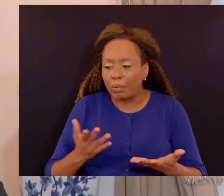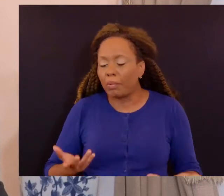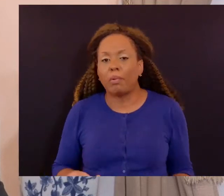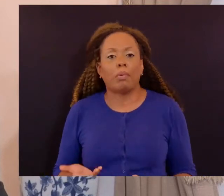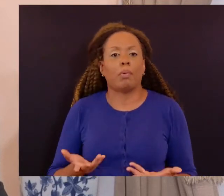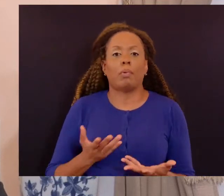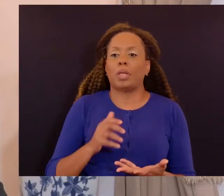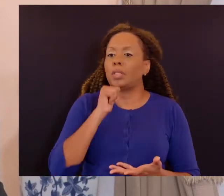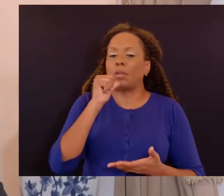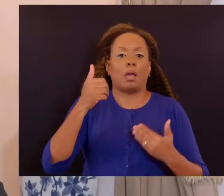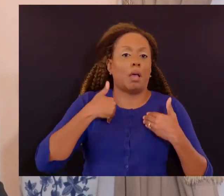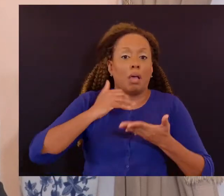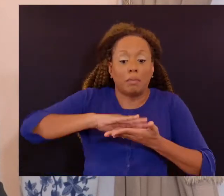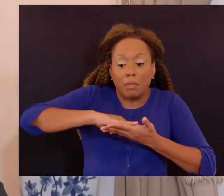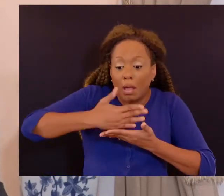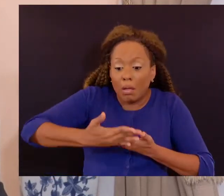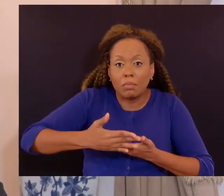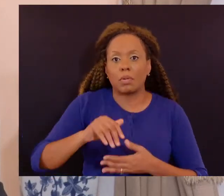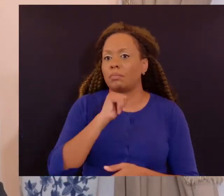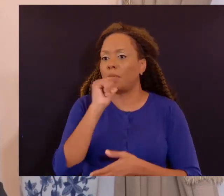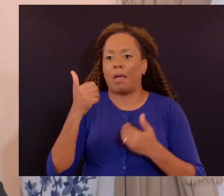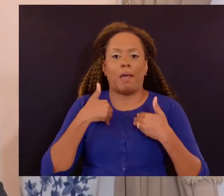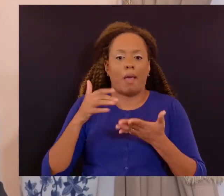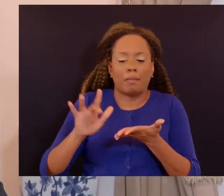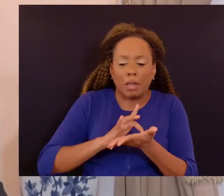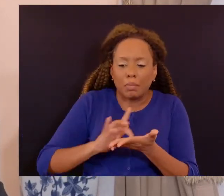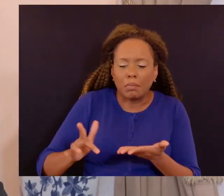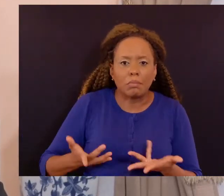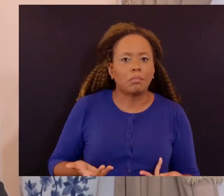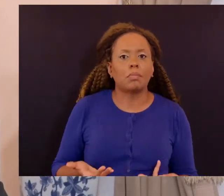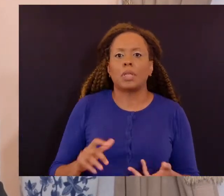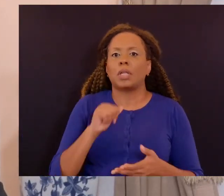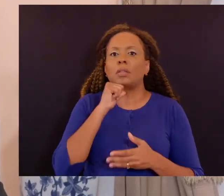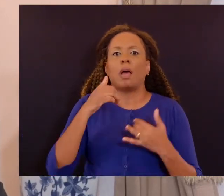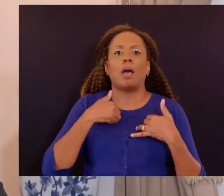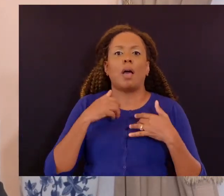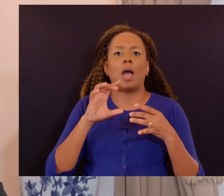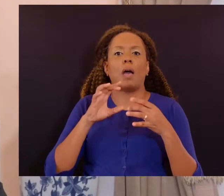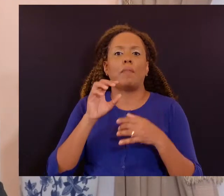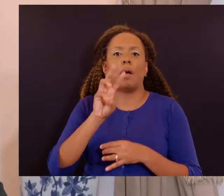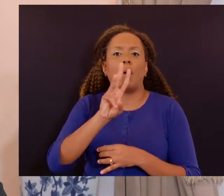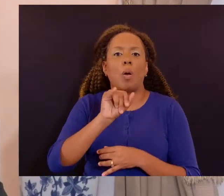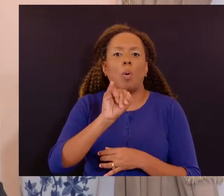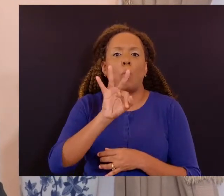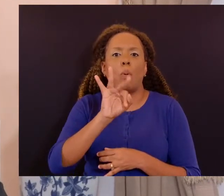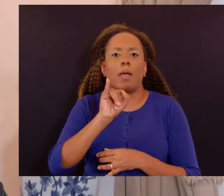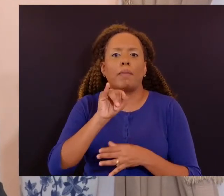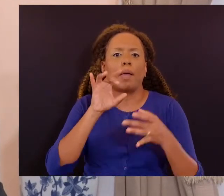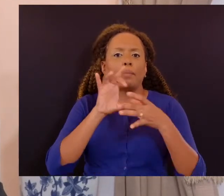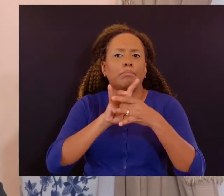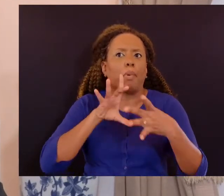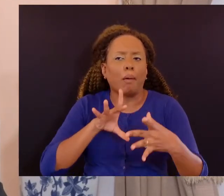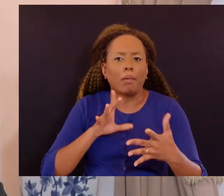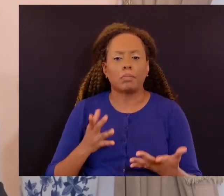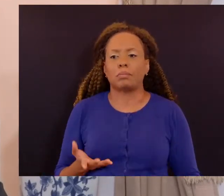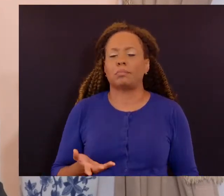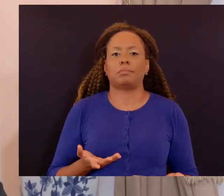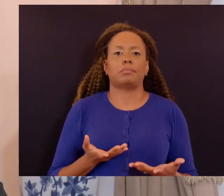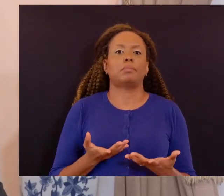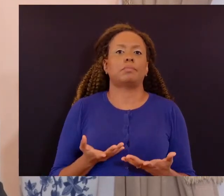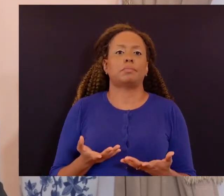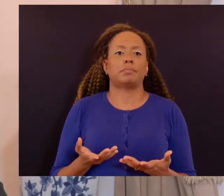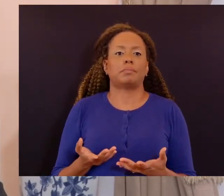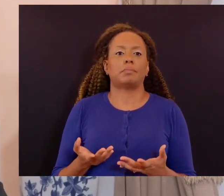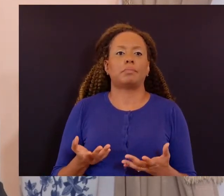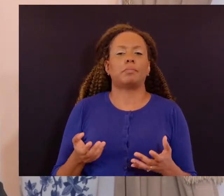had the device or had the benefit of the device for a lengthy period. Any of those reasons or a combination of those reasons are sufficient to make